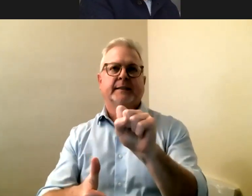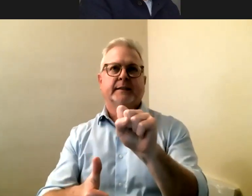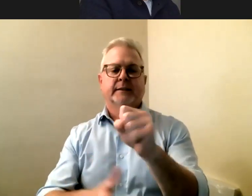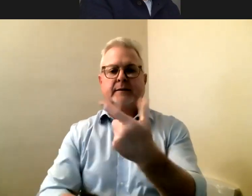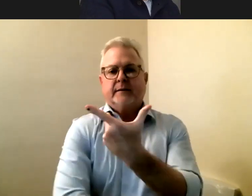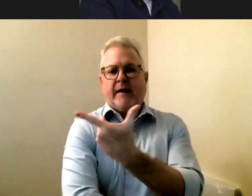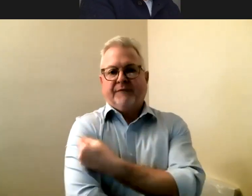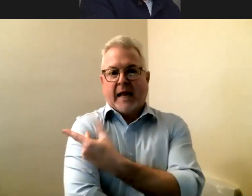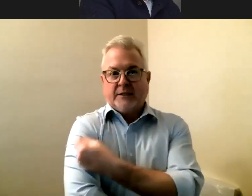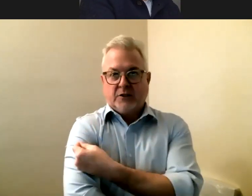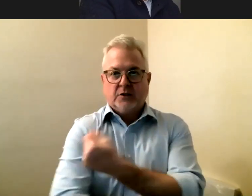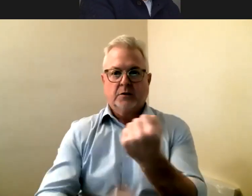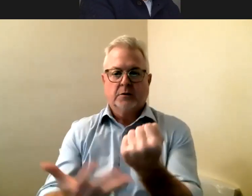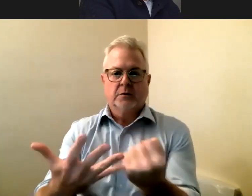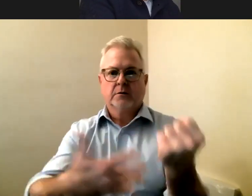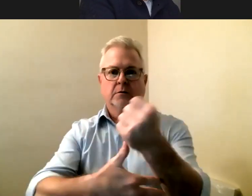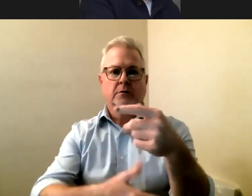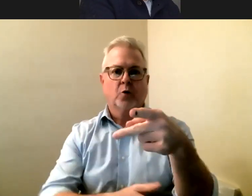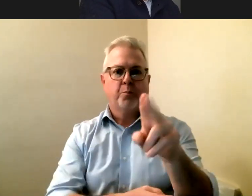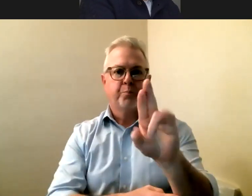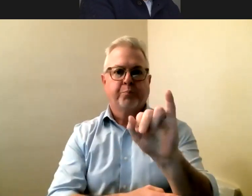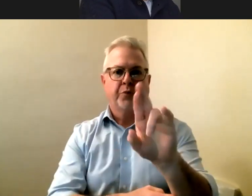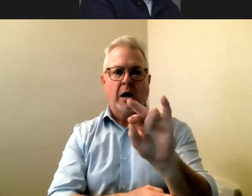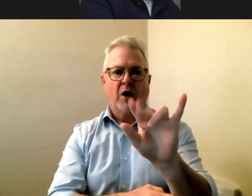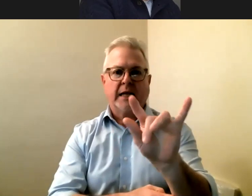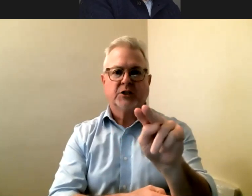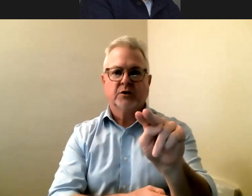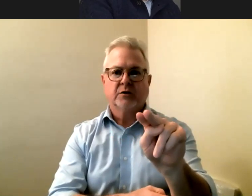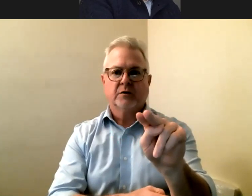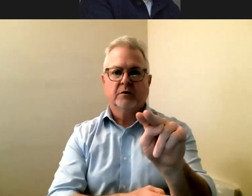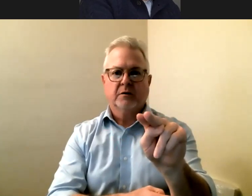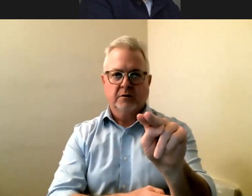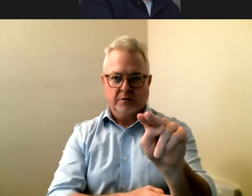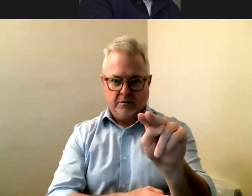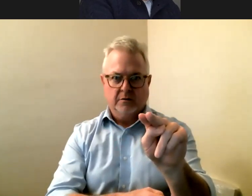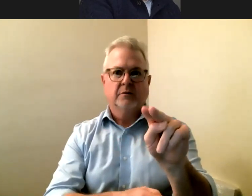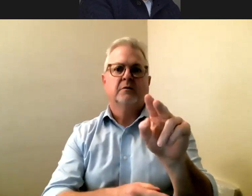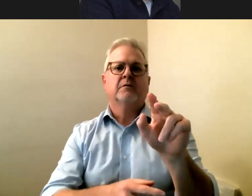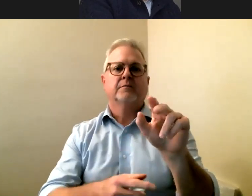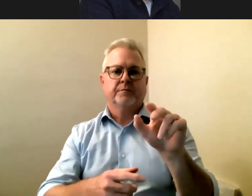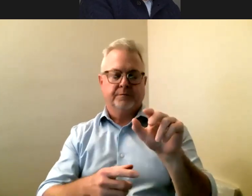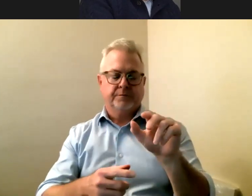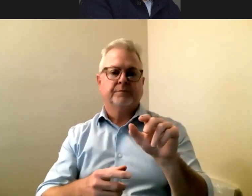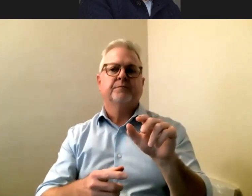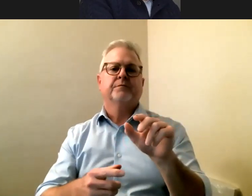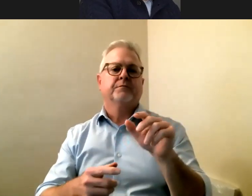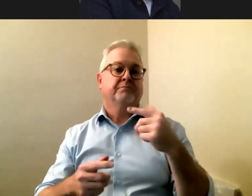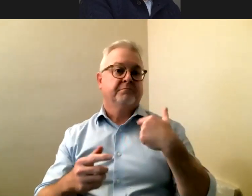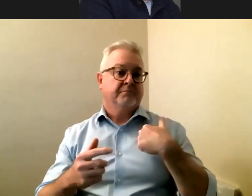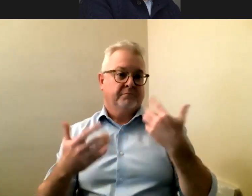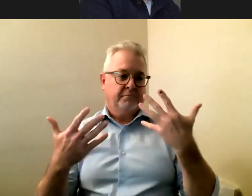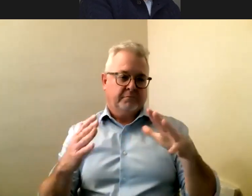One of them is the vaccine being a priority and how it's